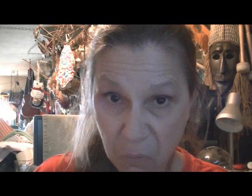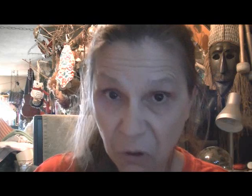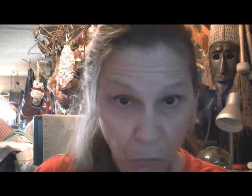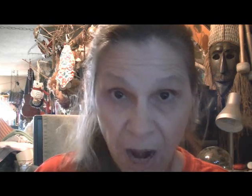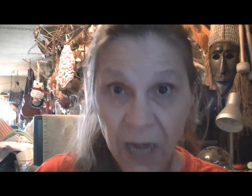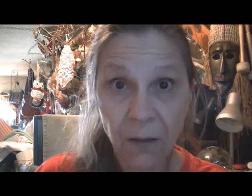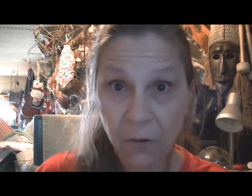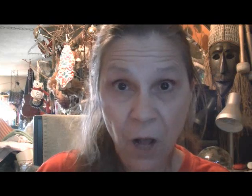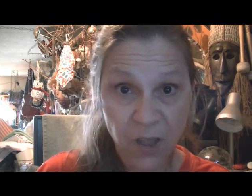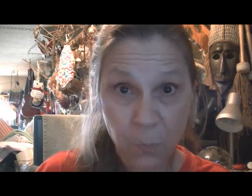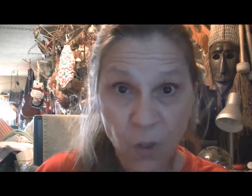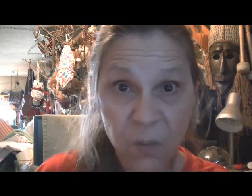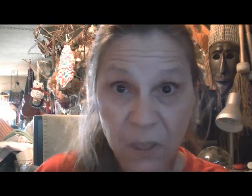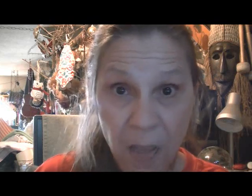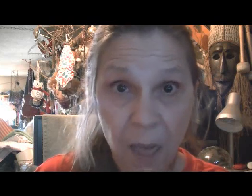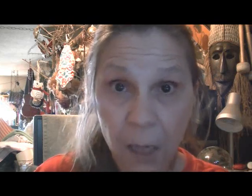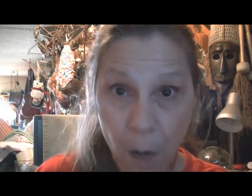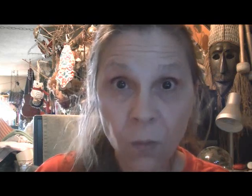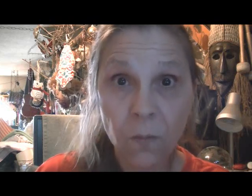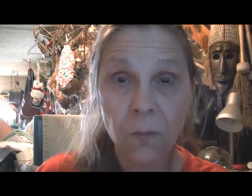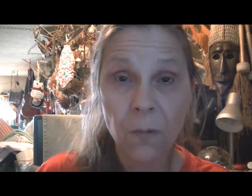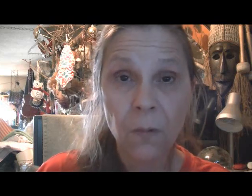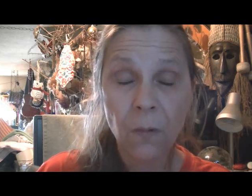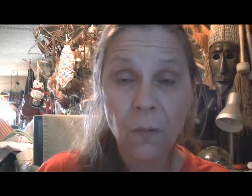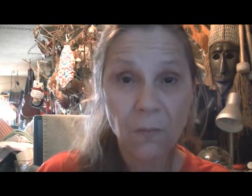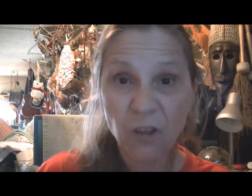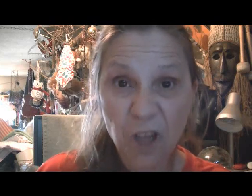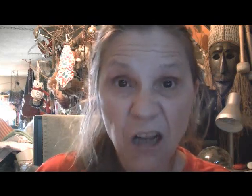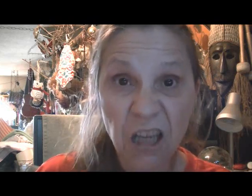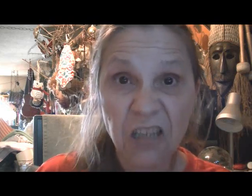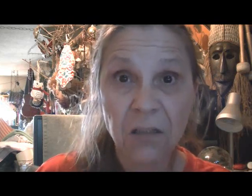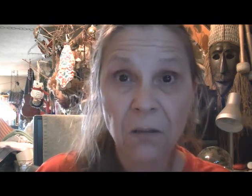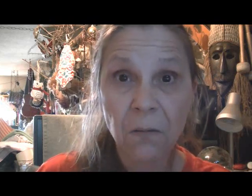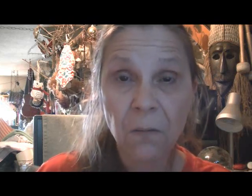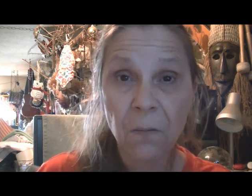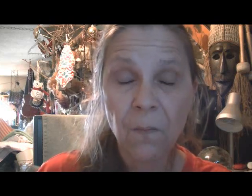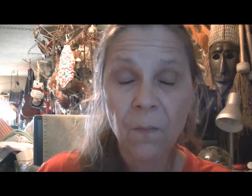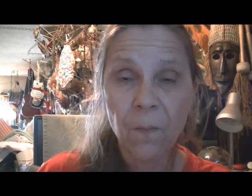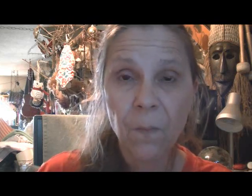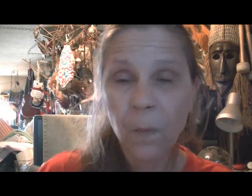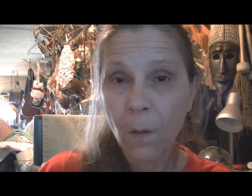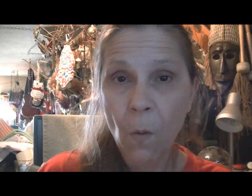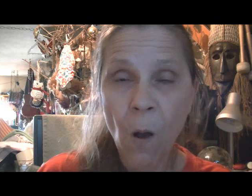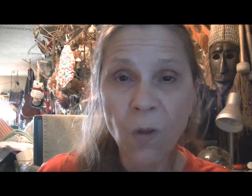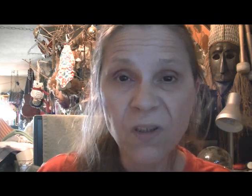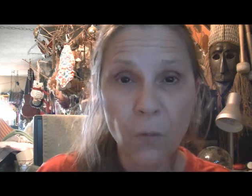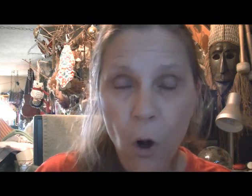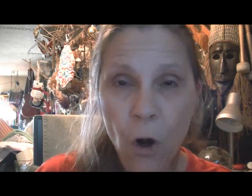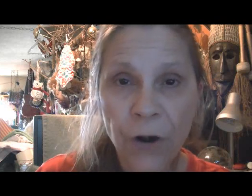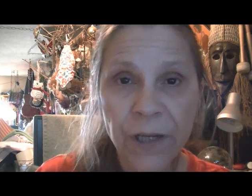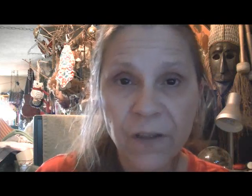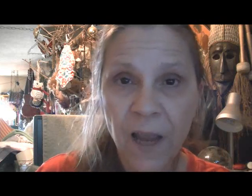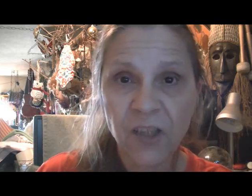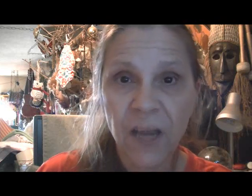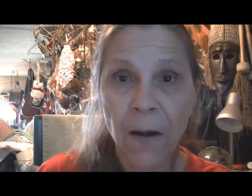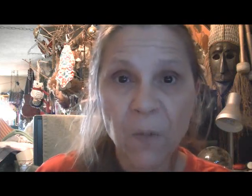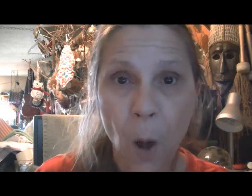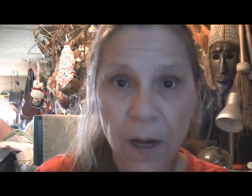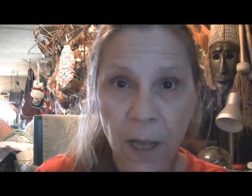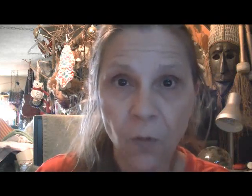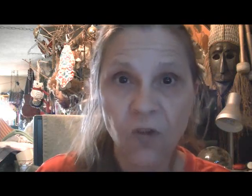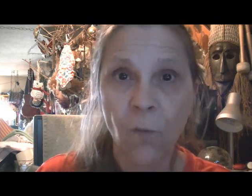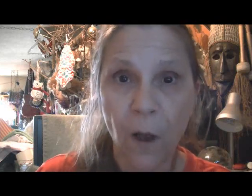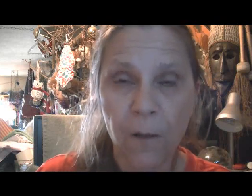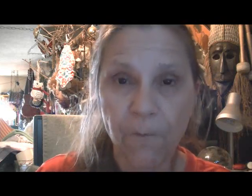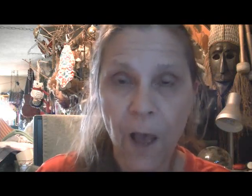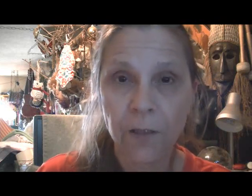they, right? They're not supposed to be taken out. They're junkies. What was the hurry to take Ciera's